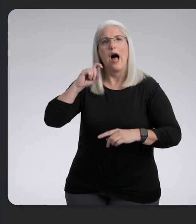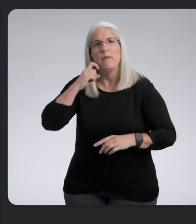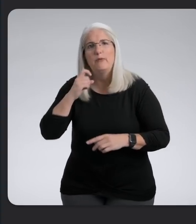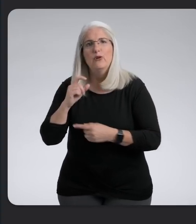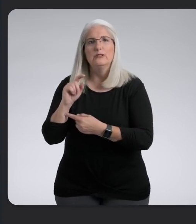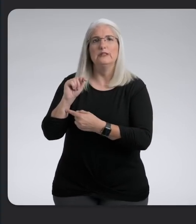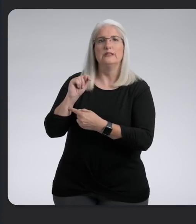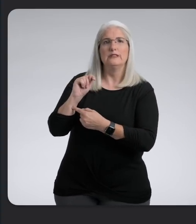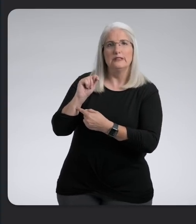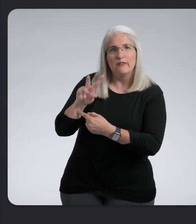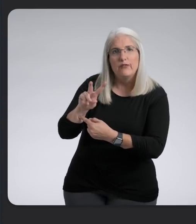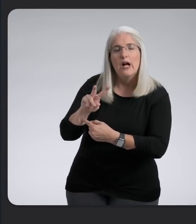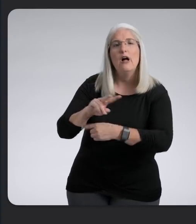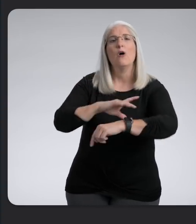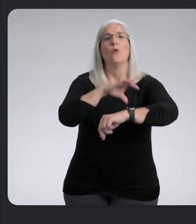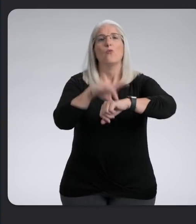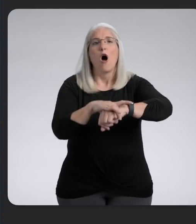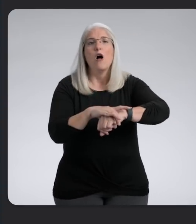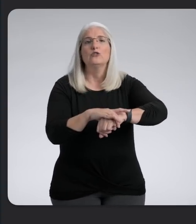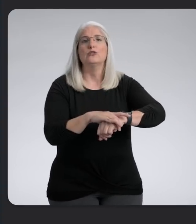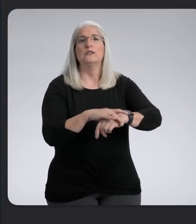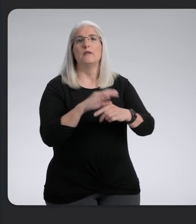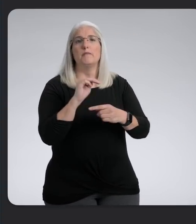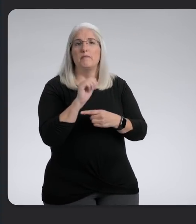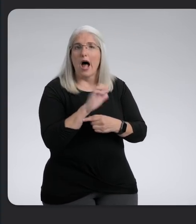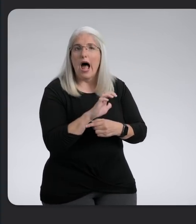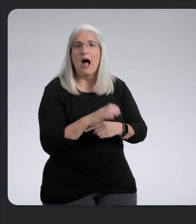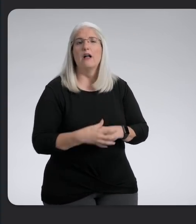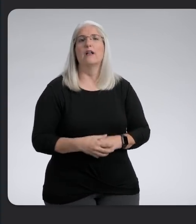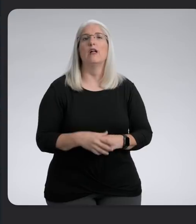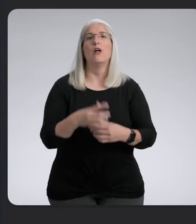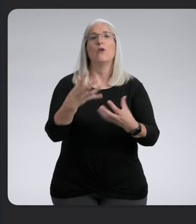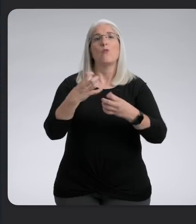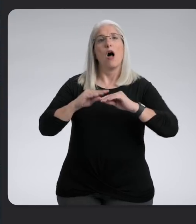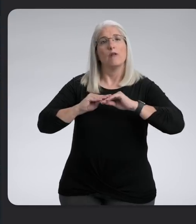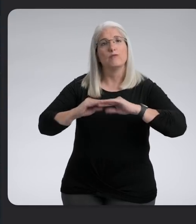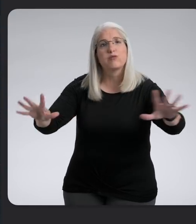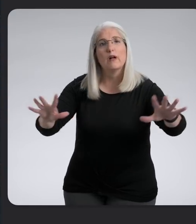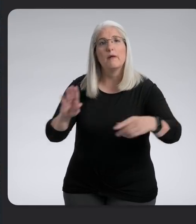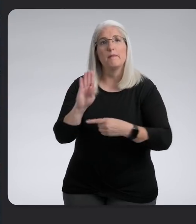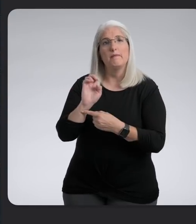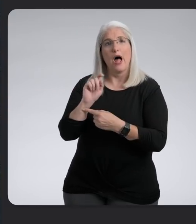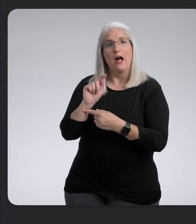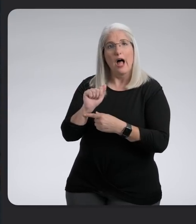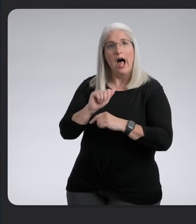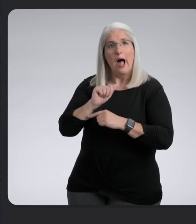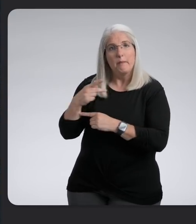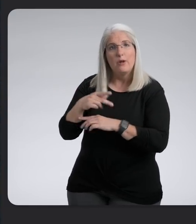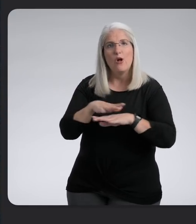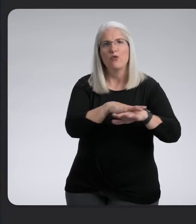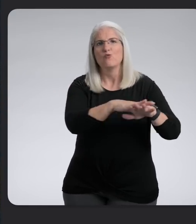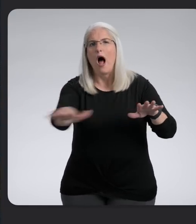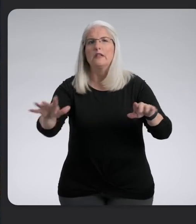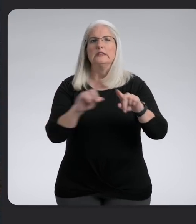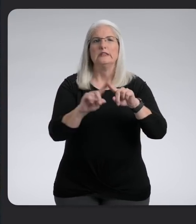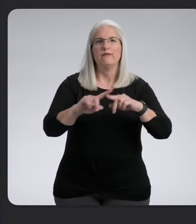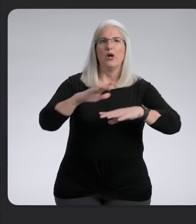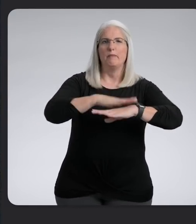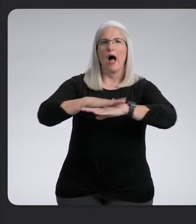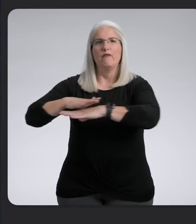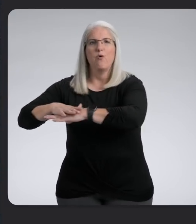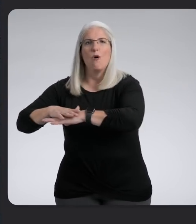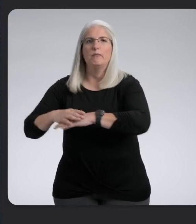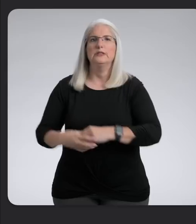able to automatically distribute beta apps across all Apple platforms. To make that happen, we're bringing TestFlight to the